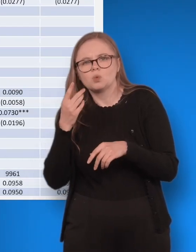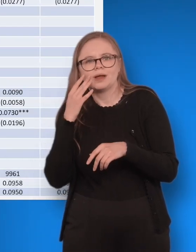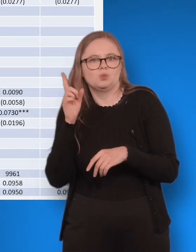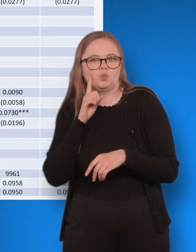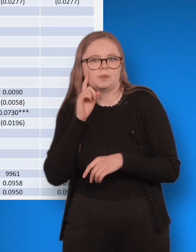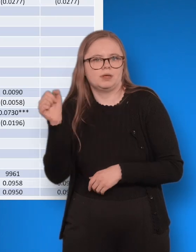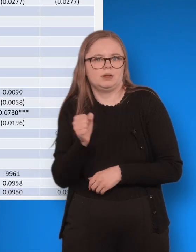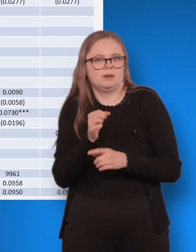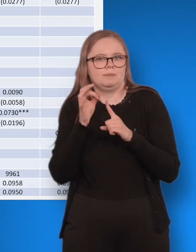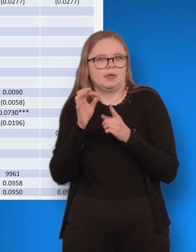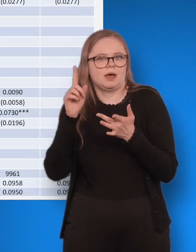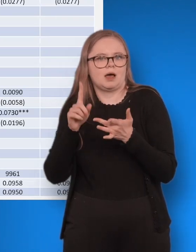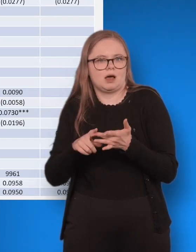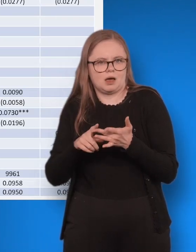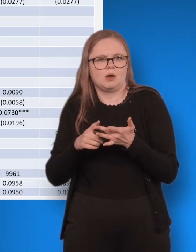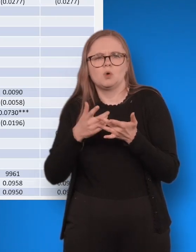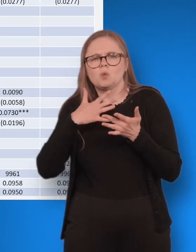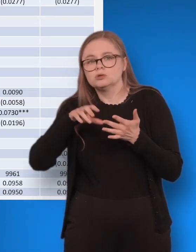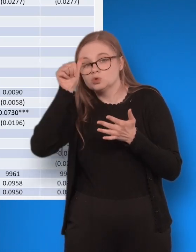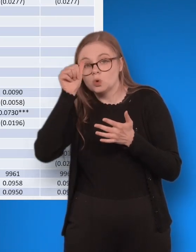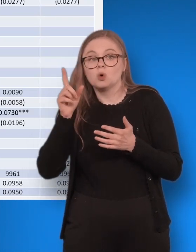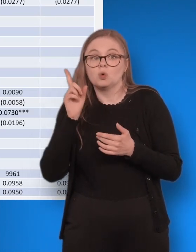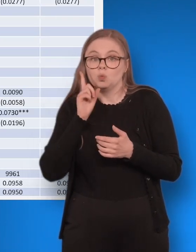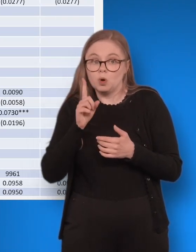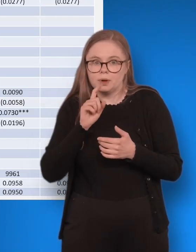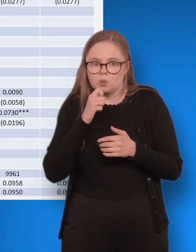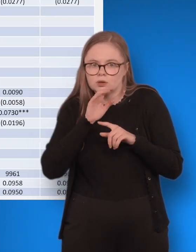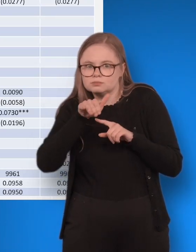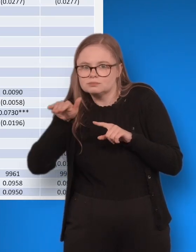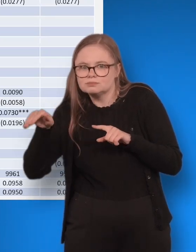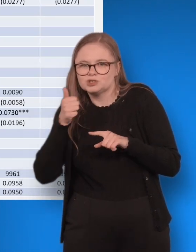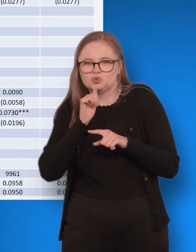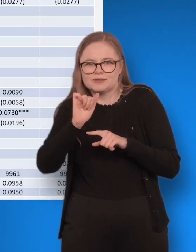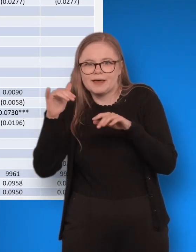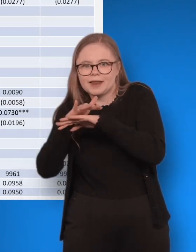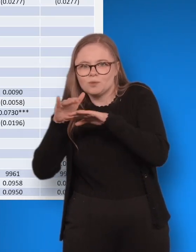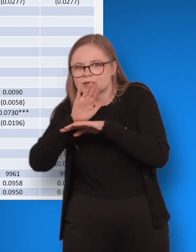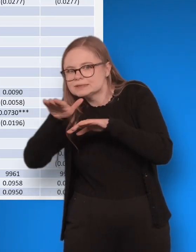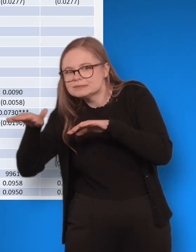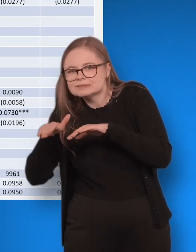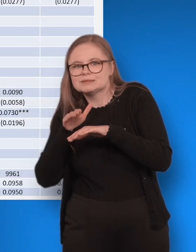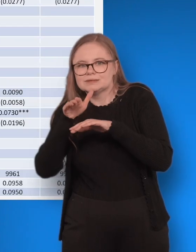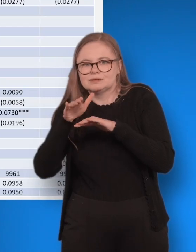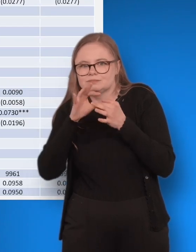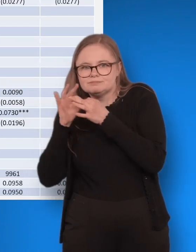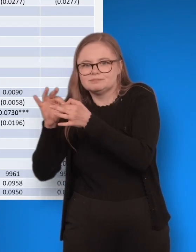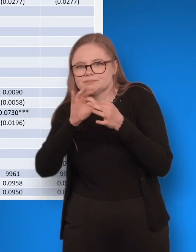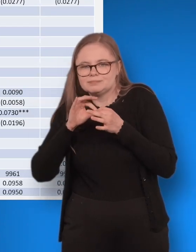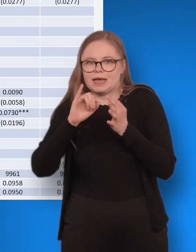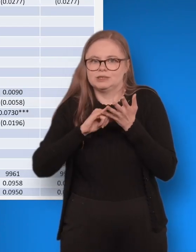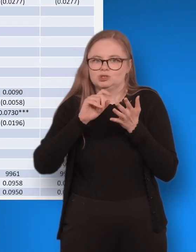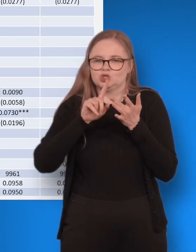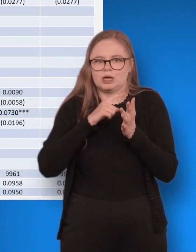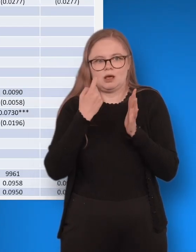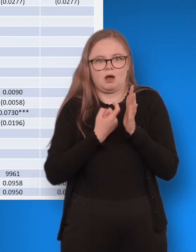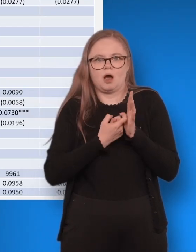for the project. Are women more likely to tap into their network to increase the average SJR score of the project, let's